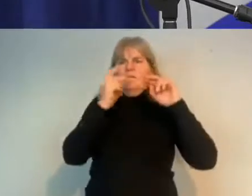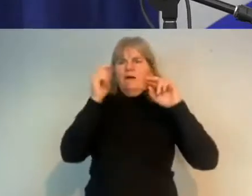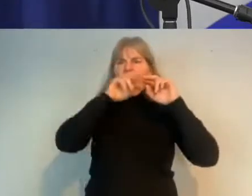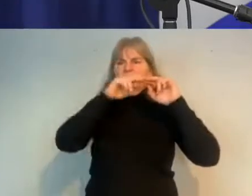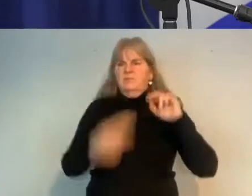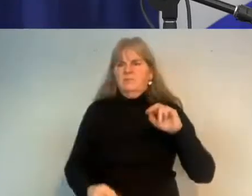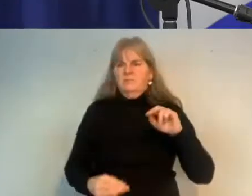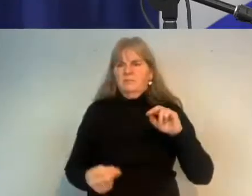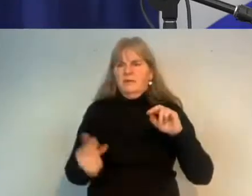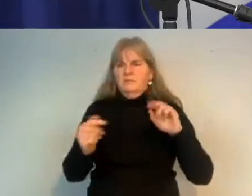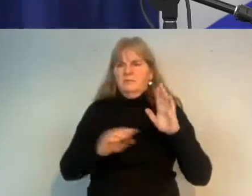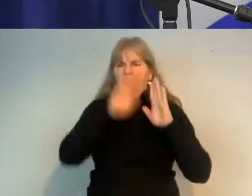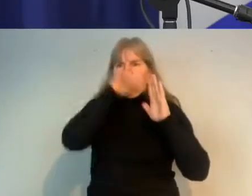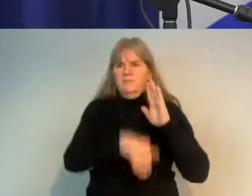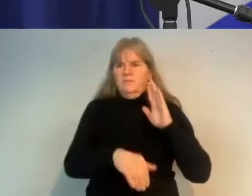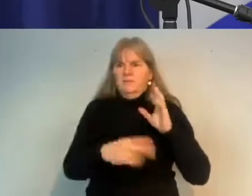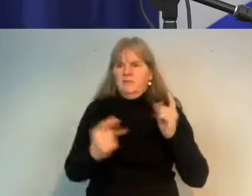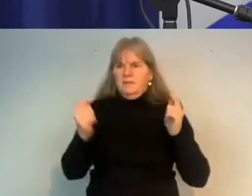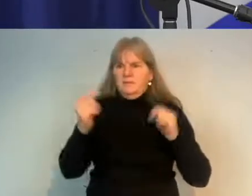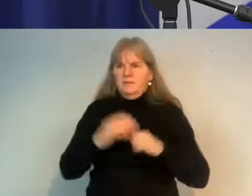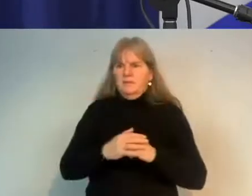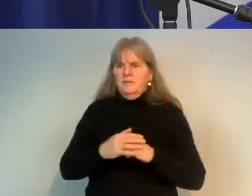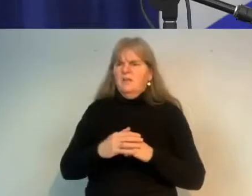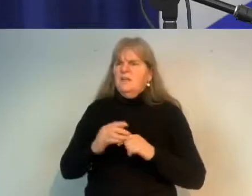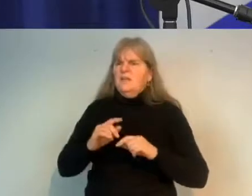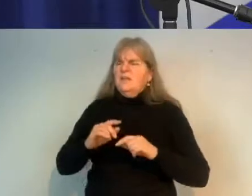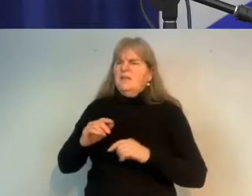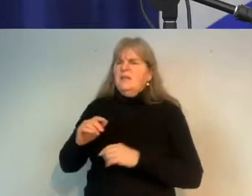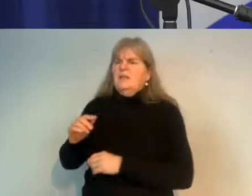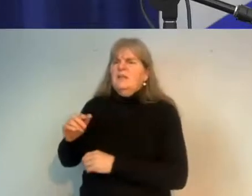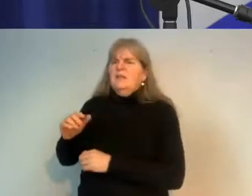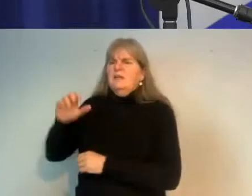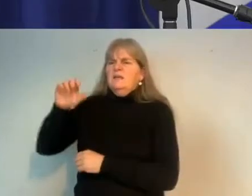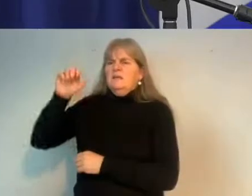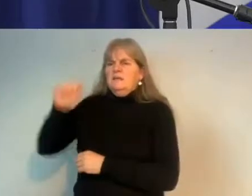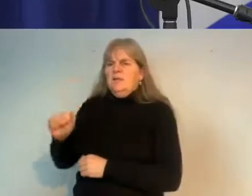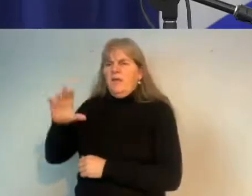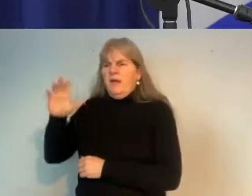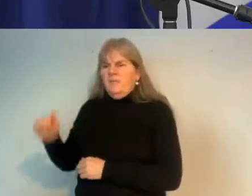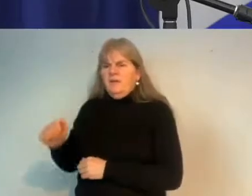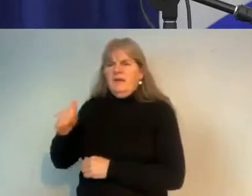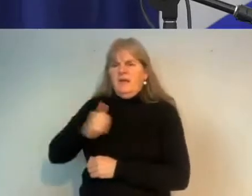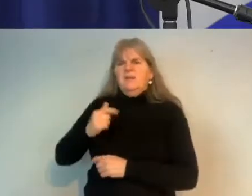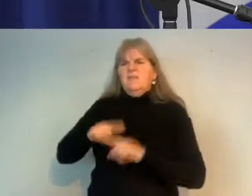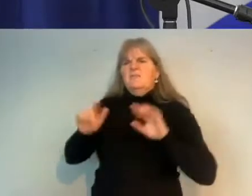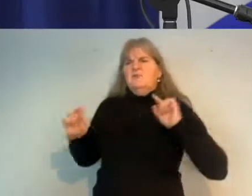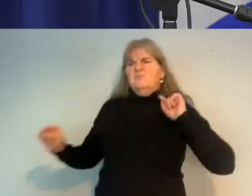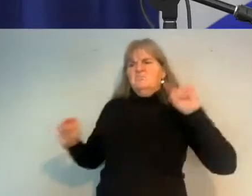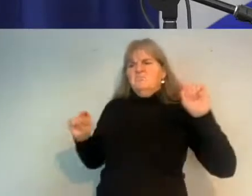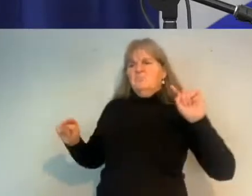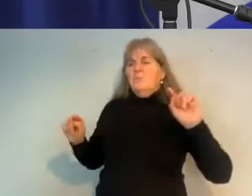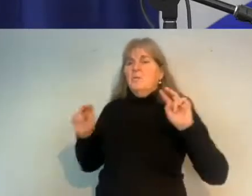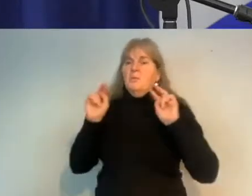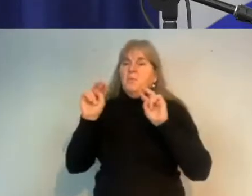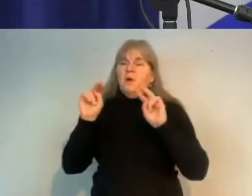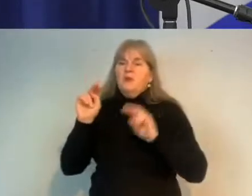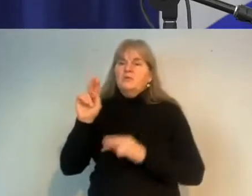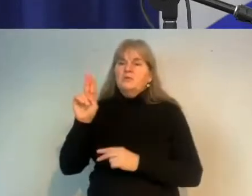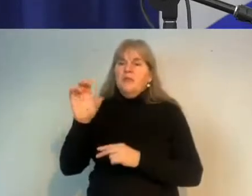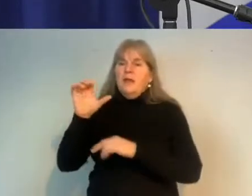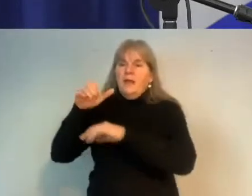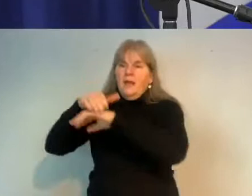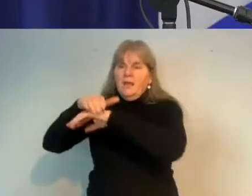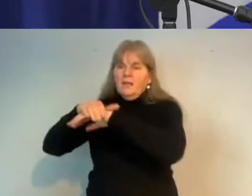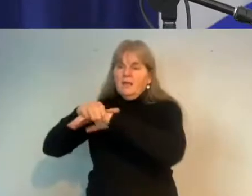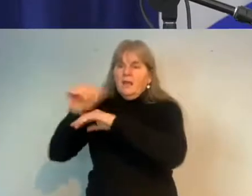of differences between South Africa and Canada, so we are watching the UK and other places around the world that are experiencing this to